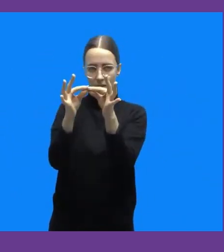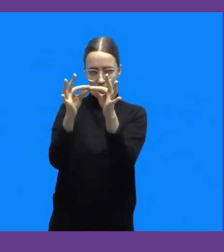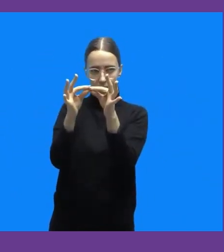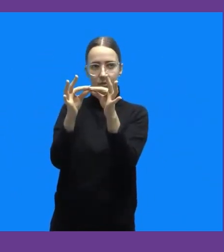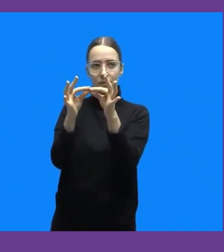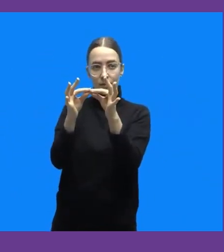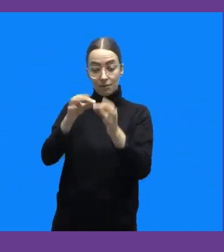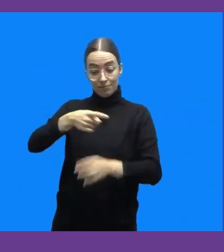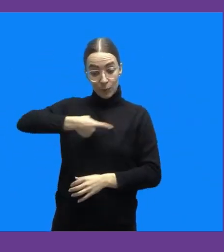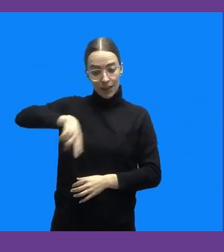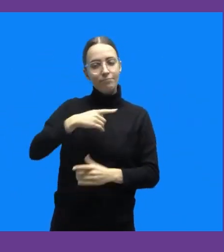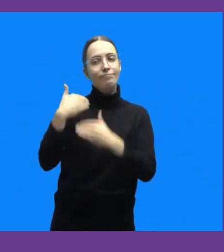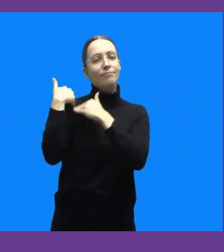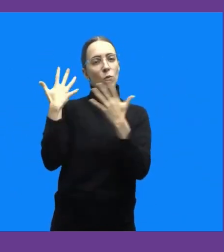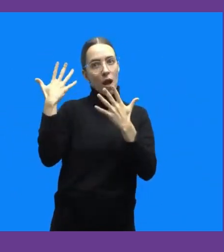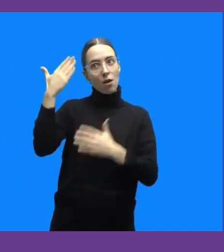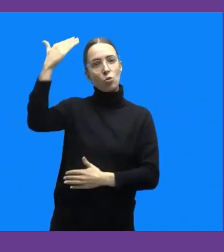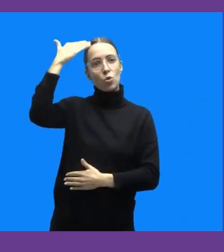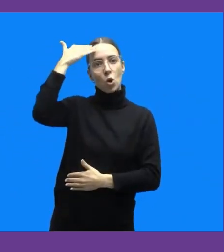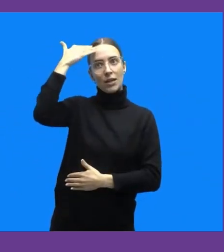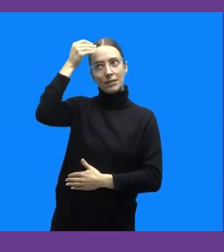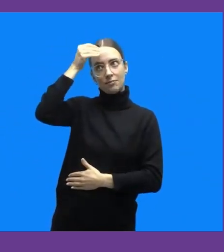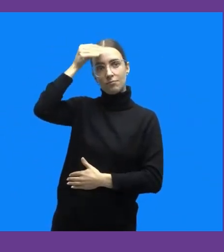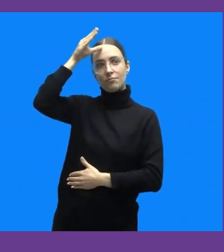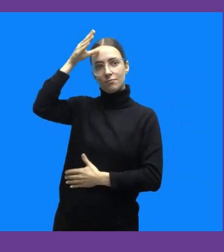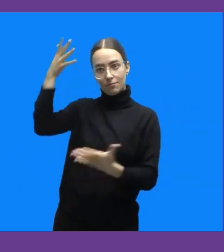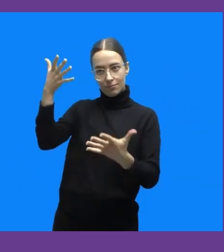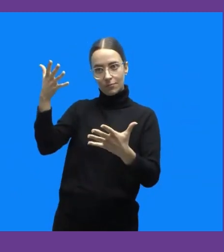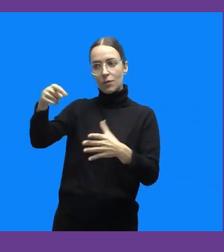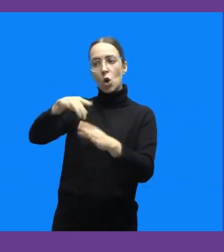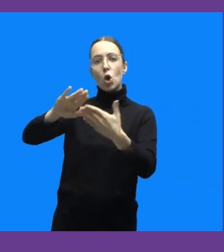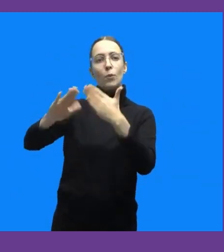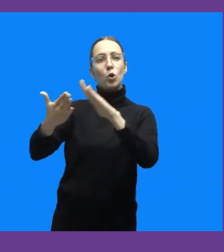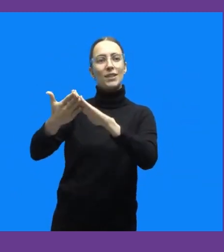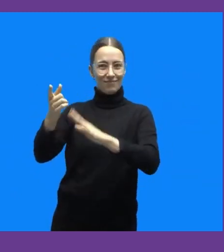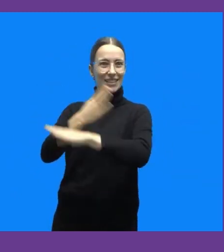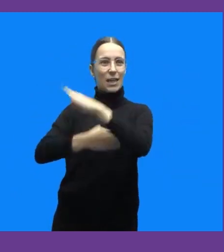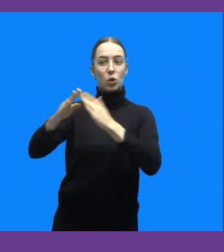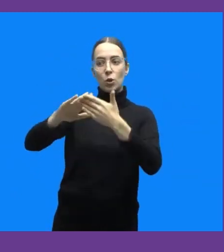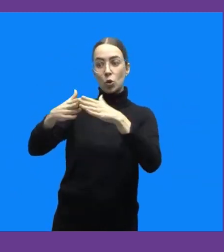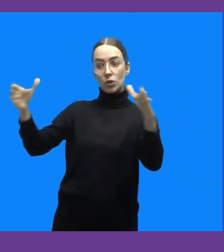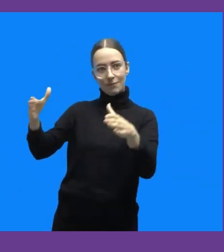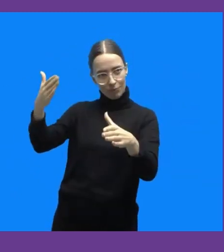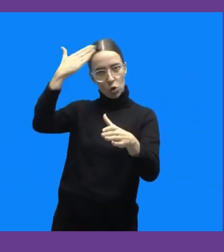be able to gather information on what consequences